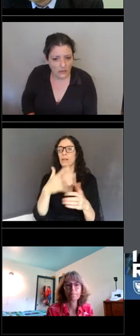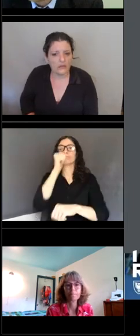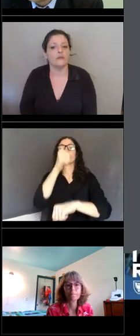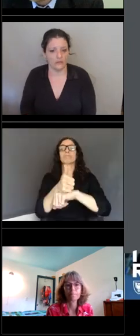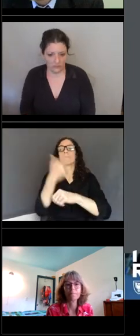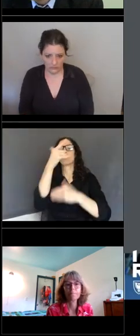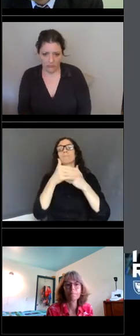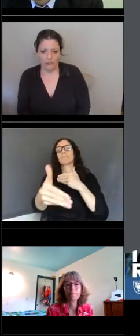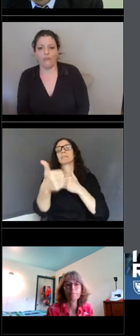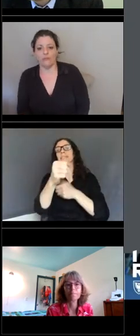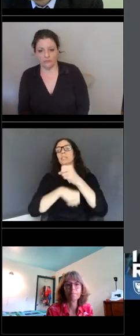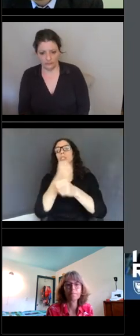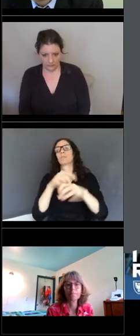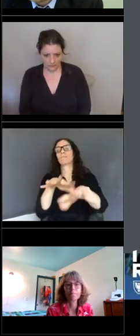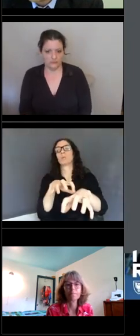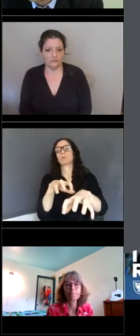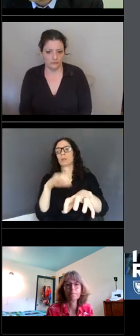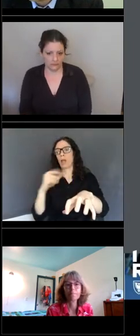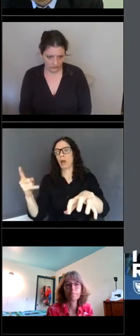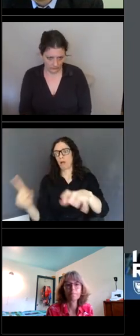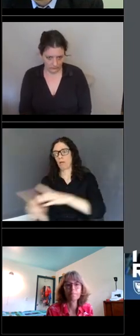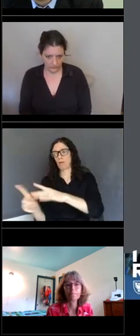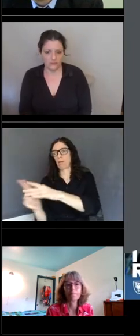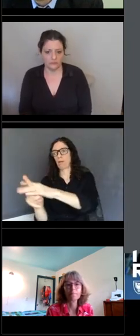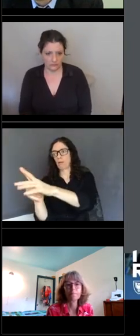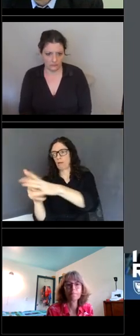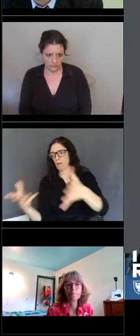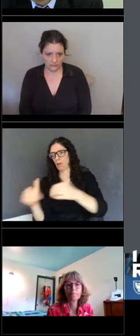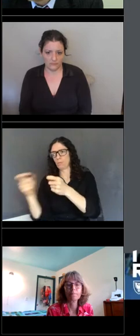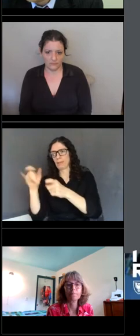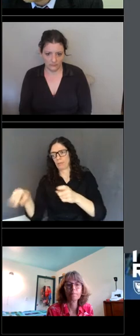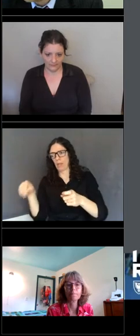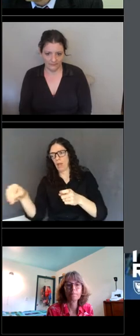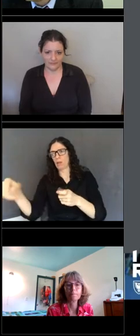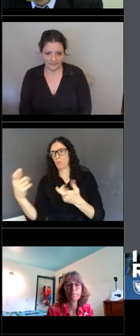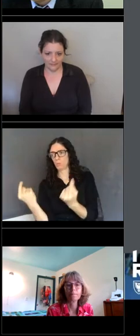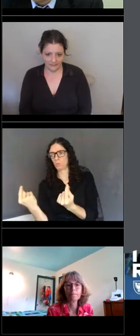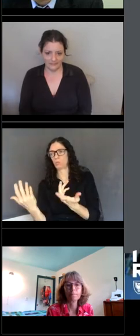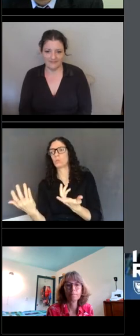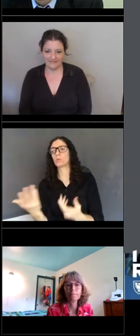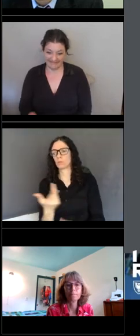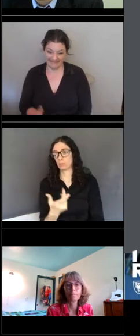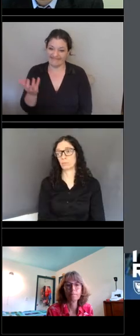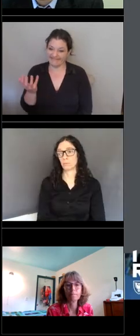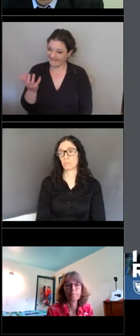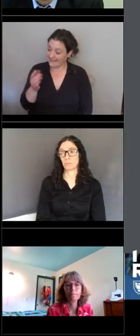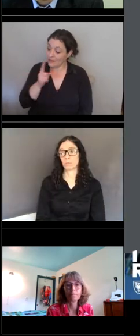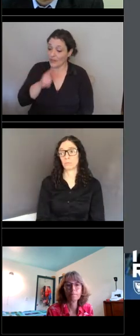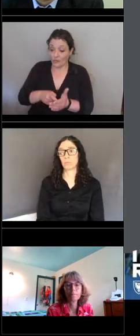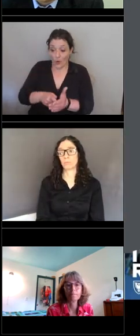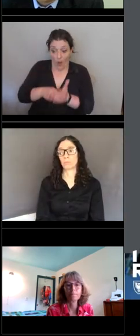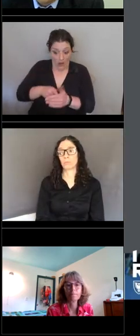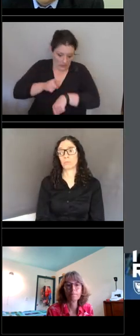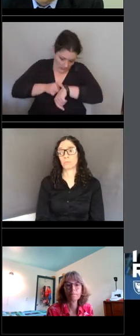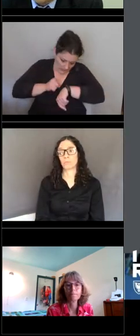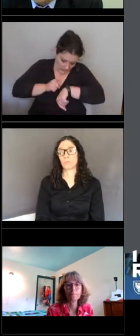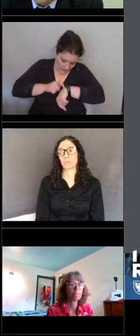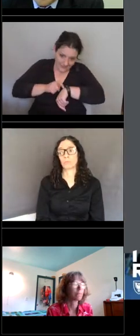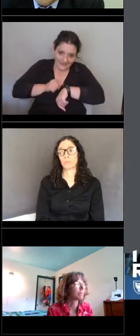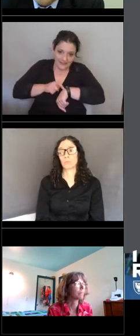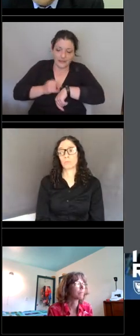themselves to try to get somebody on the phone or any manager to be able to then develop a relationship and find out, like I said, what are